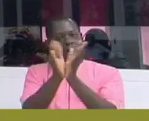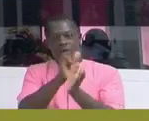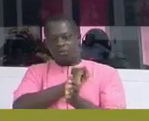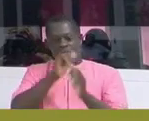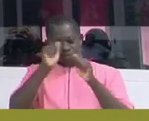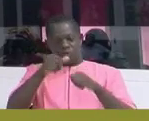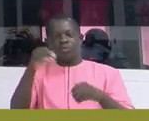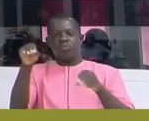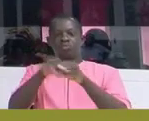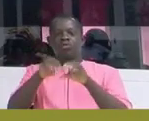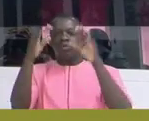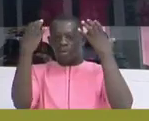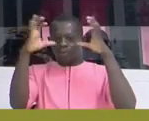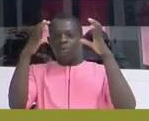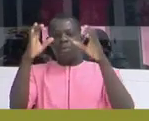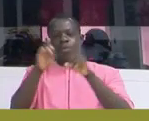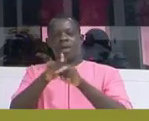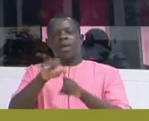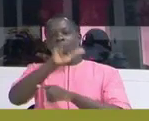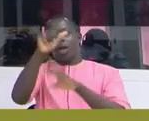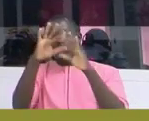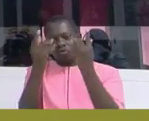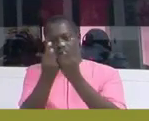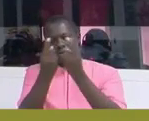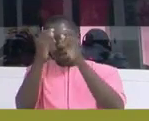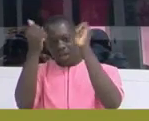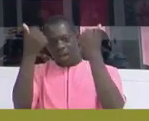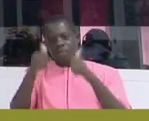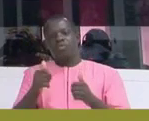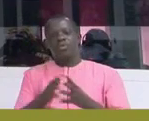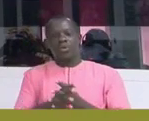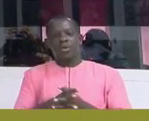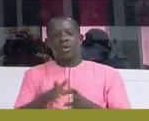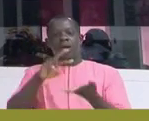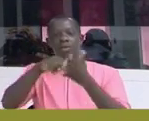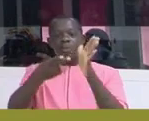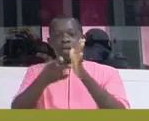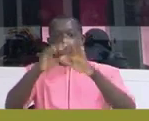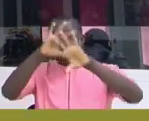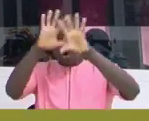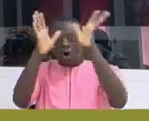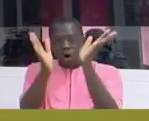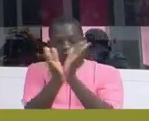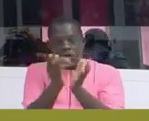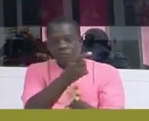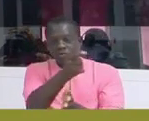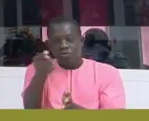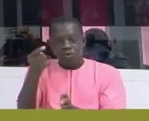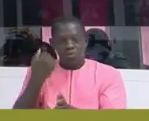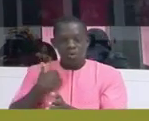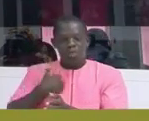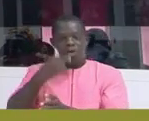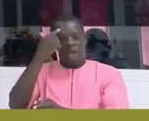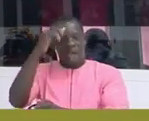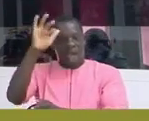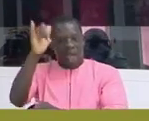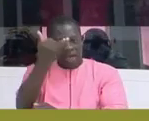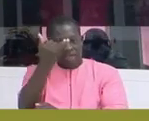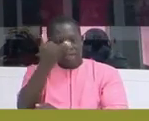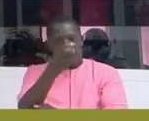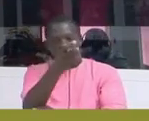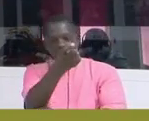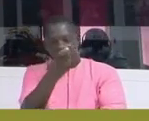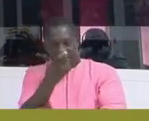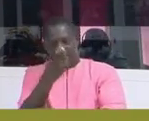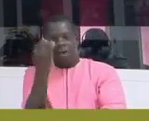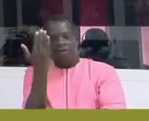that, all of us will get all of us will get into trouble and problem. All of you, all of you stealers agreed to continue to